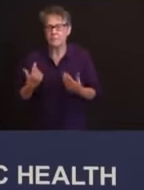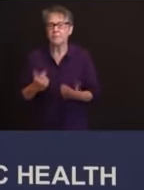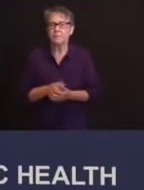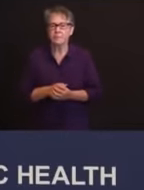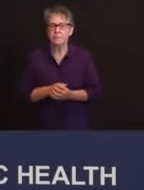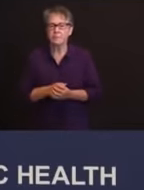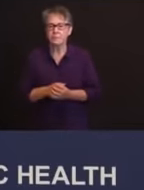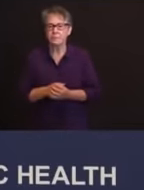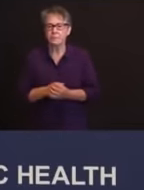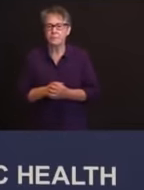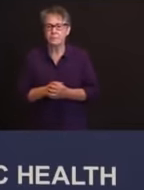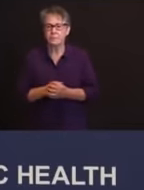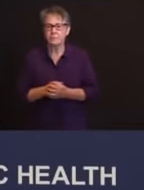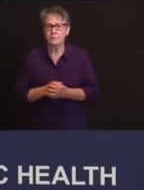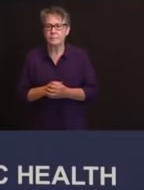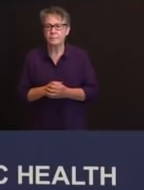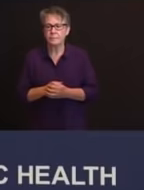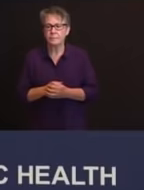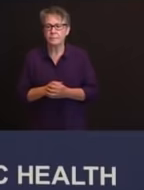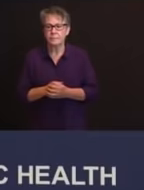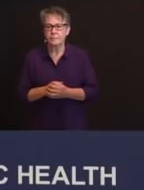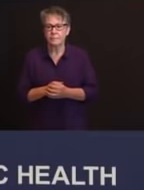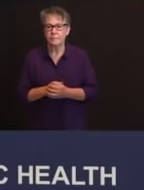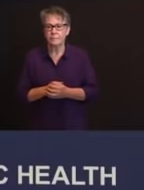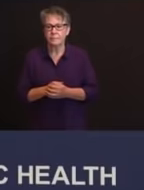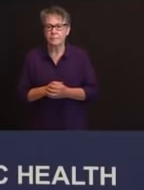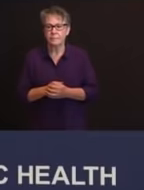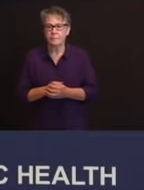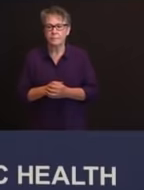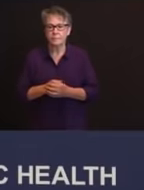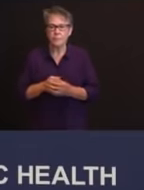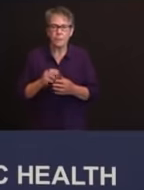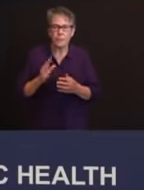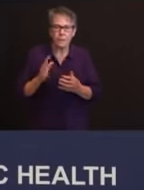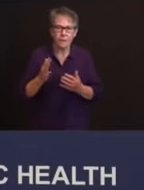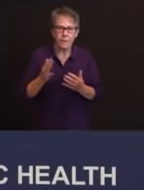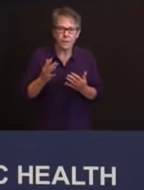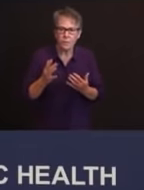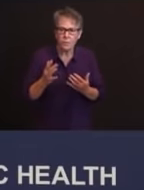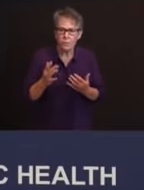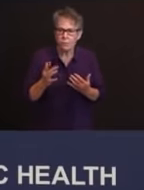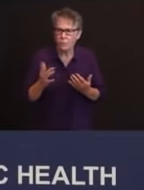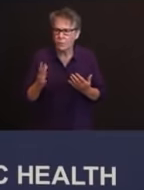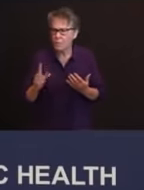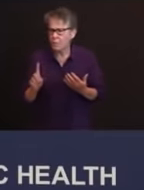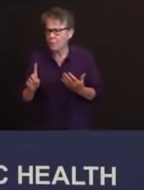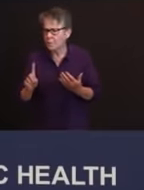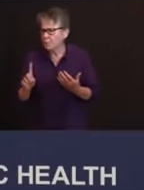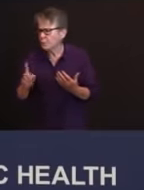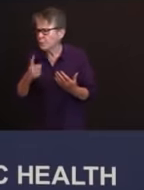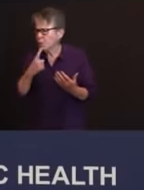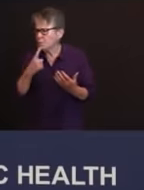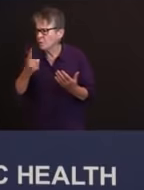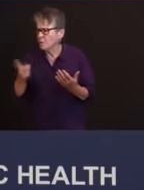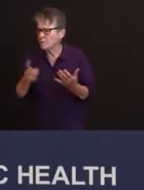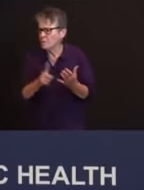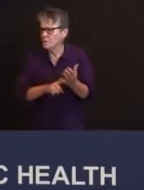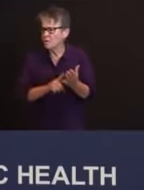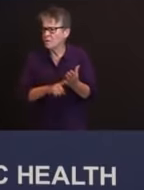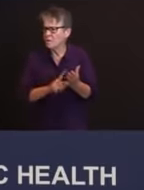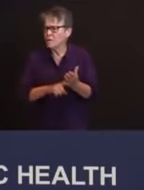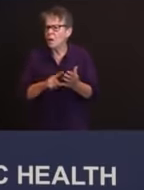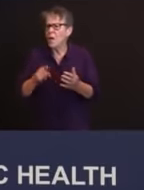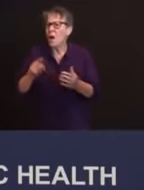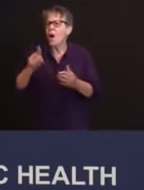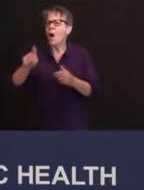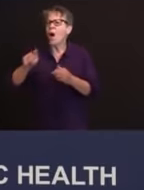I think it does. Let me get one more sec here. I've got nothing specific on pardons, Dustin. I won't talk about